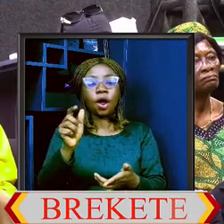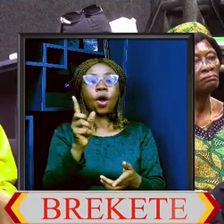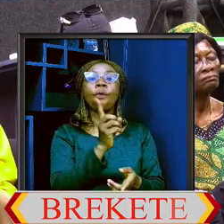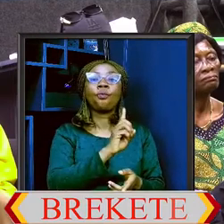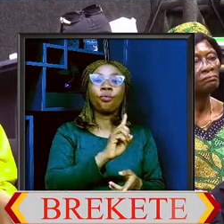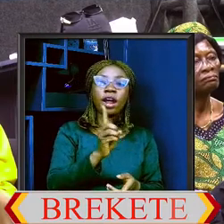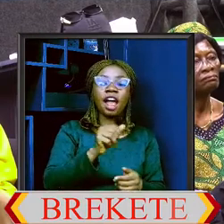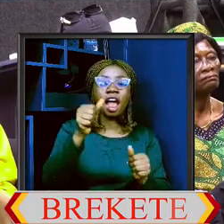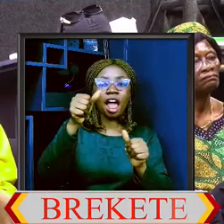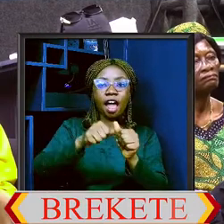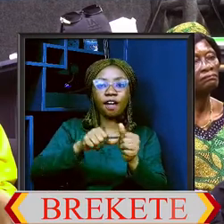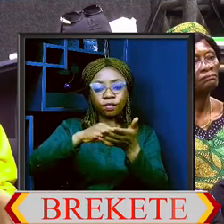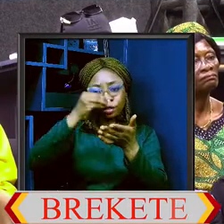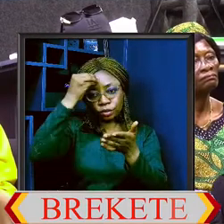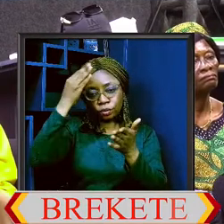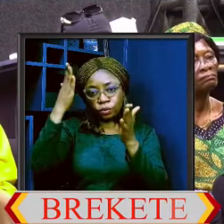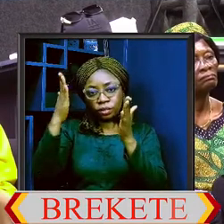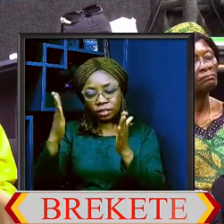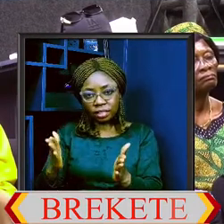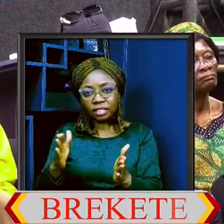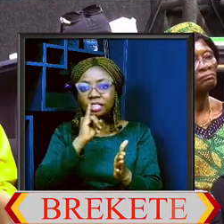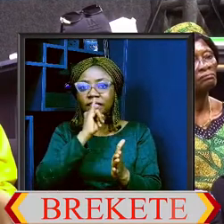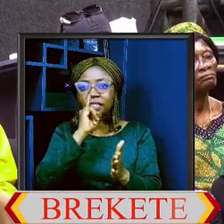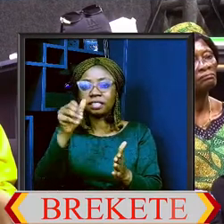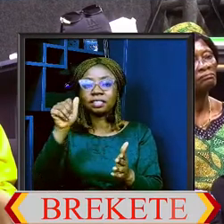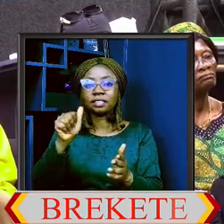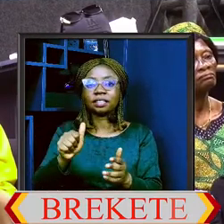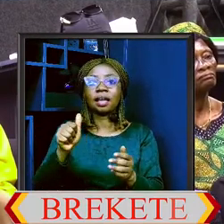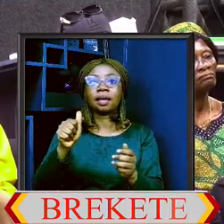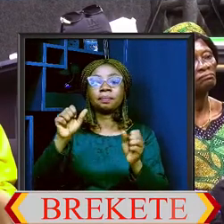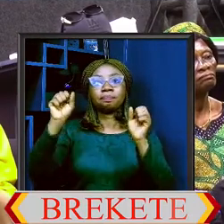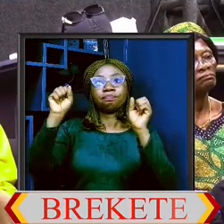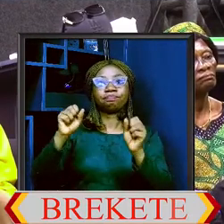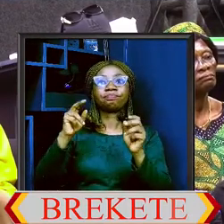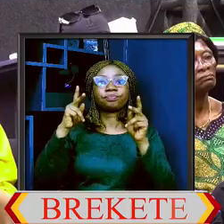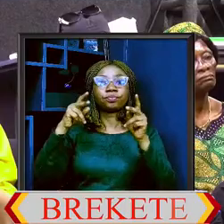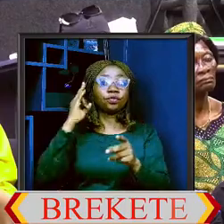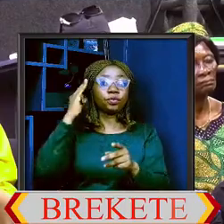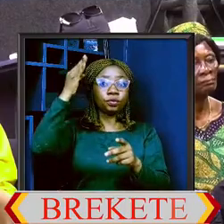where every student is a prospective